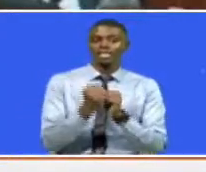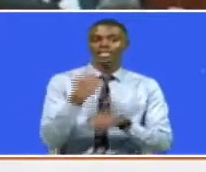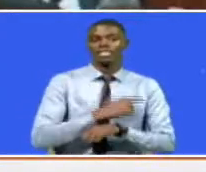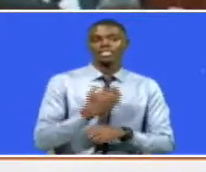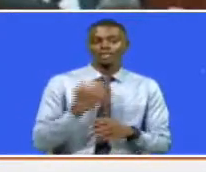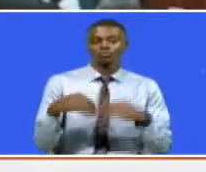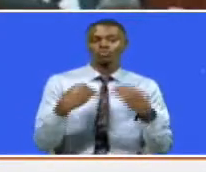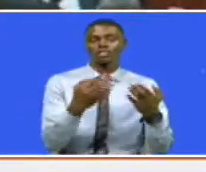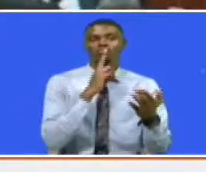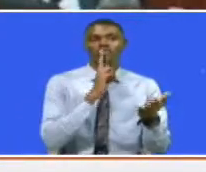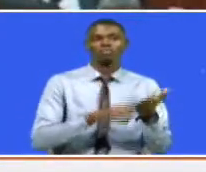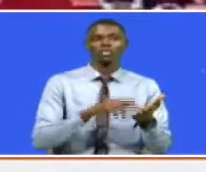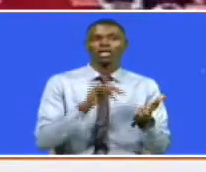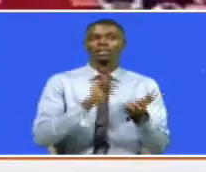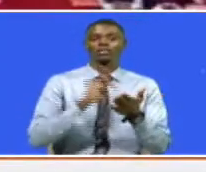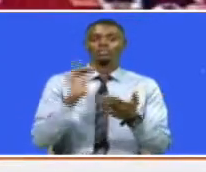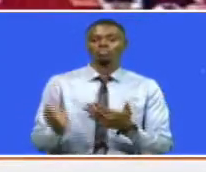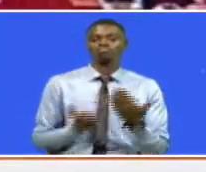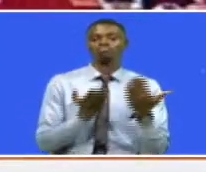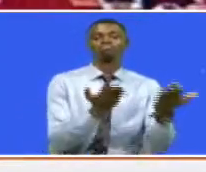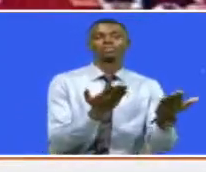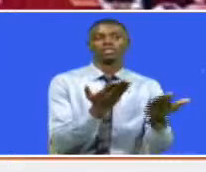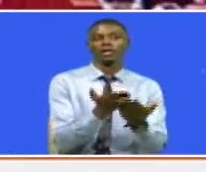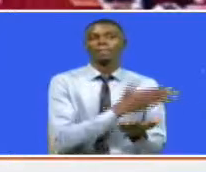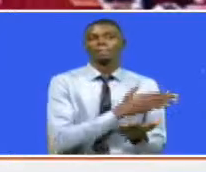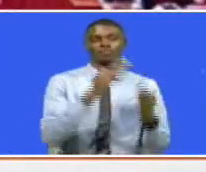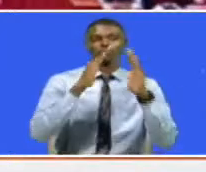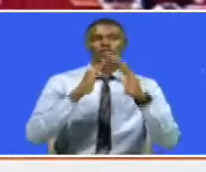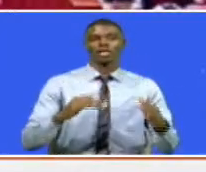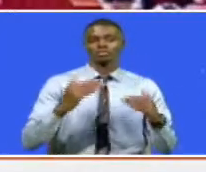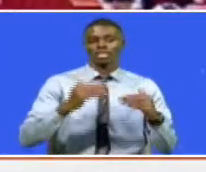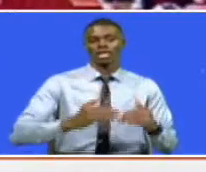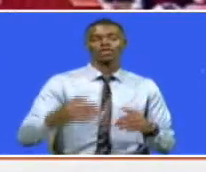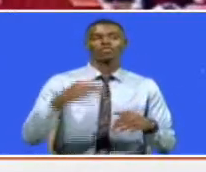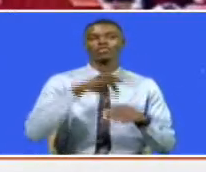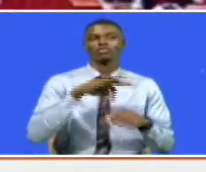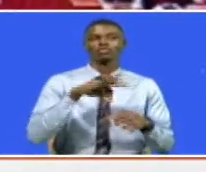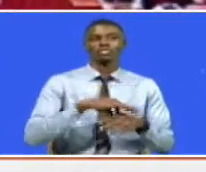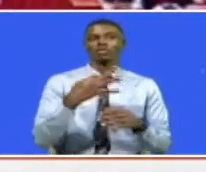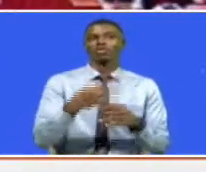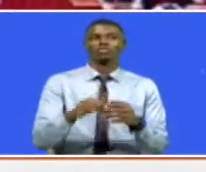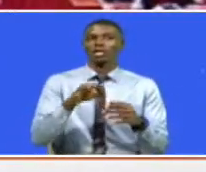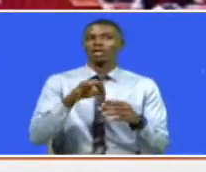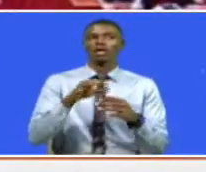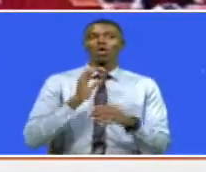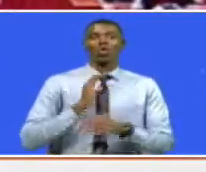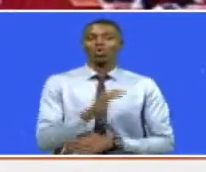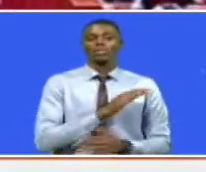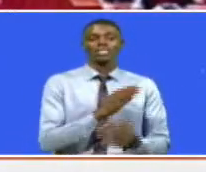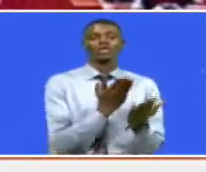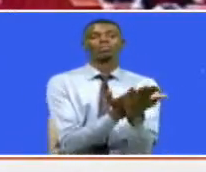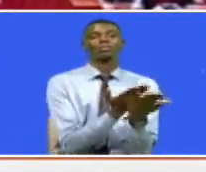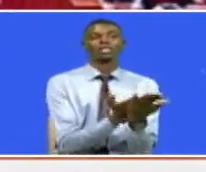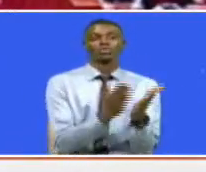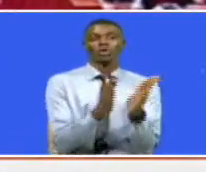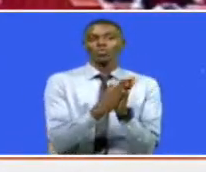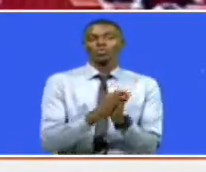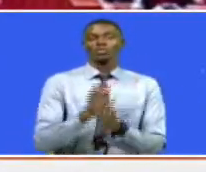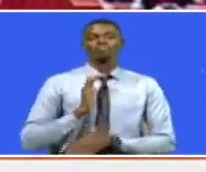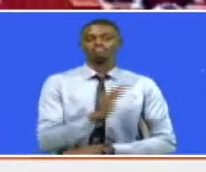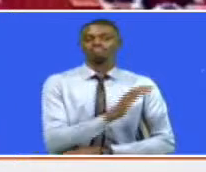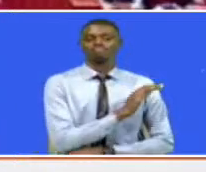deliver its report that will be tabled before the House ahead of the voting on the committee recommendations. Will the committee